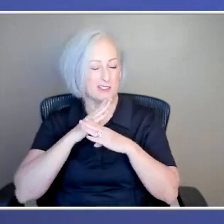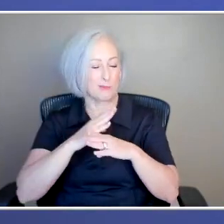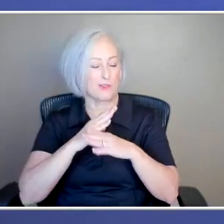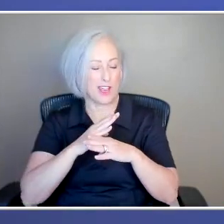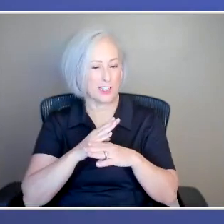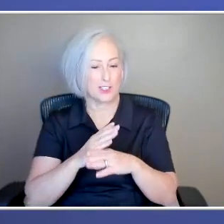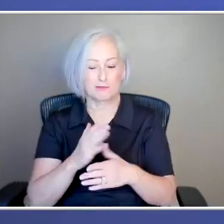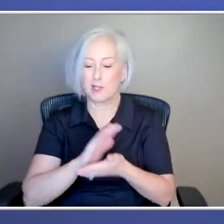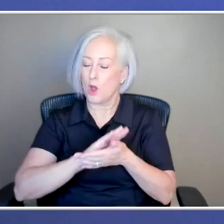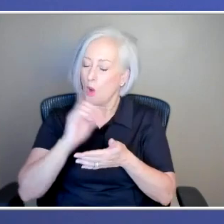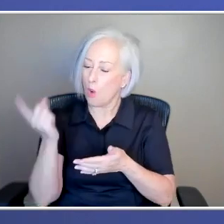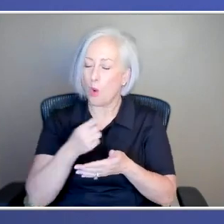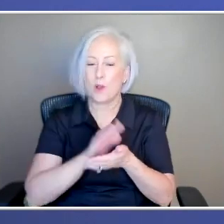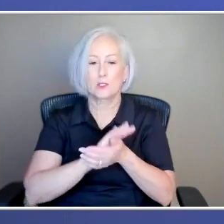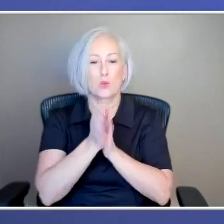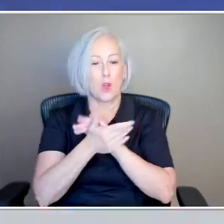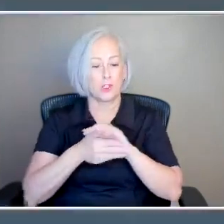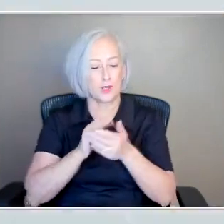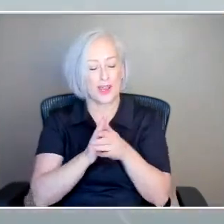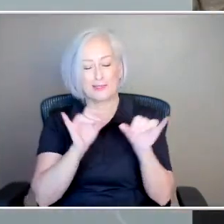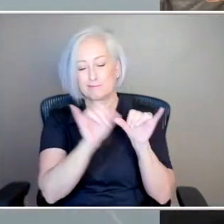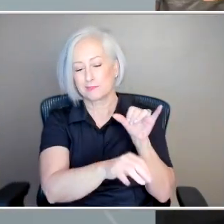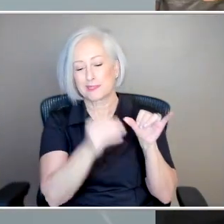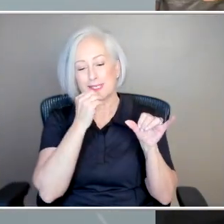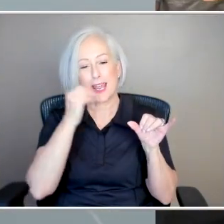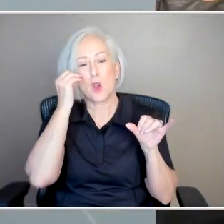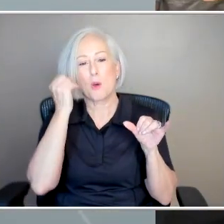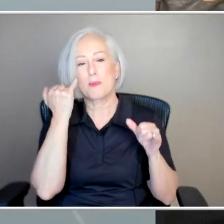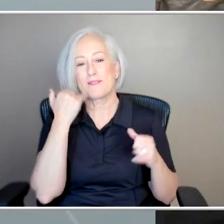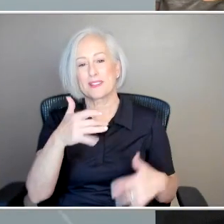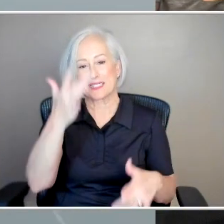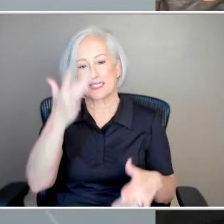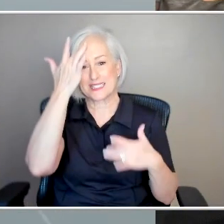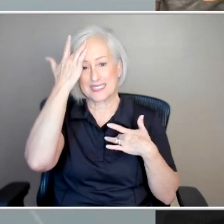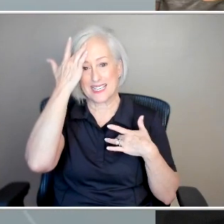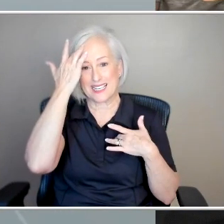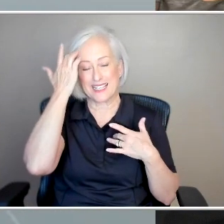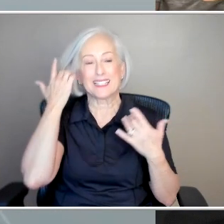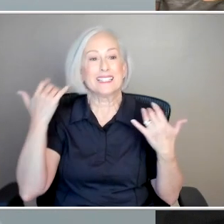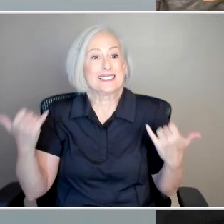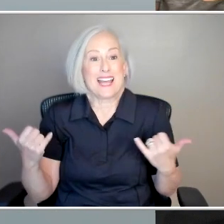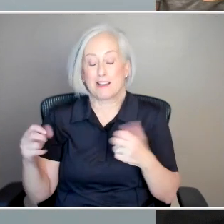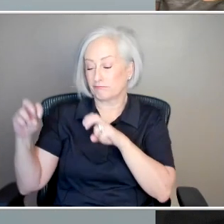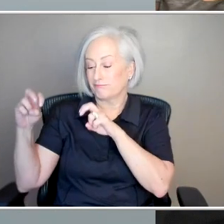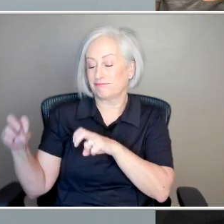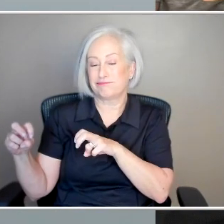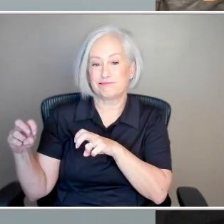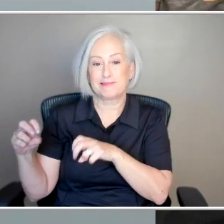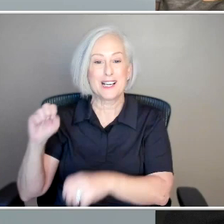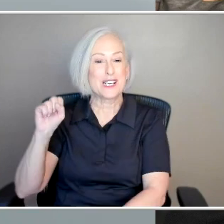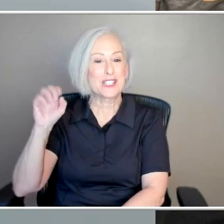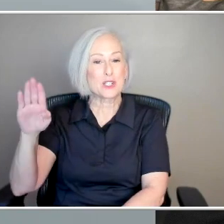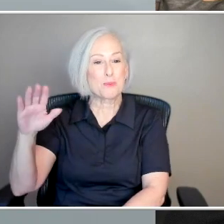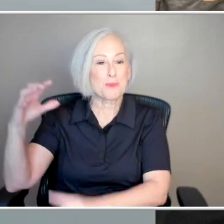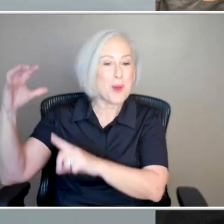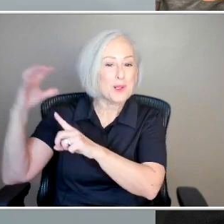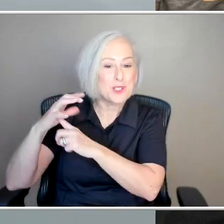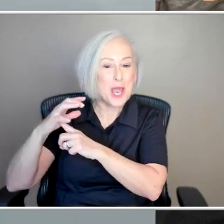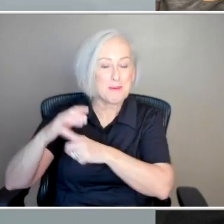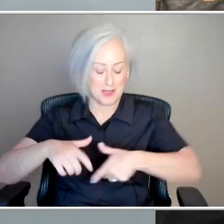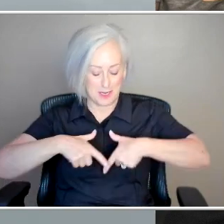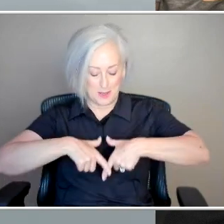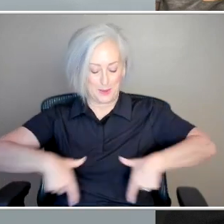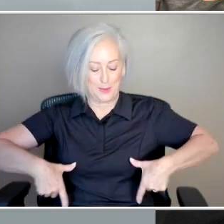if you are sick. I want to just remind everyone that we are sitting next to a couple of Super Bowl champions. At least that's what it says there on their shirts in this